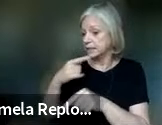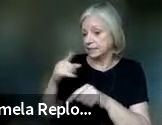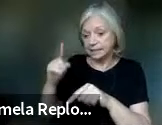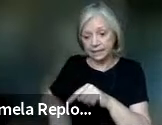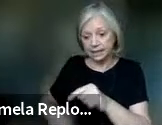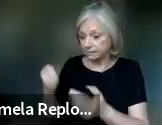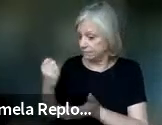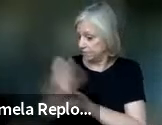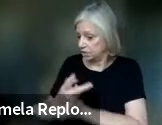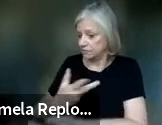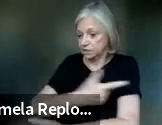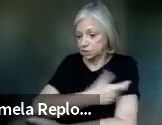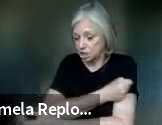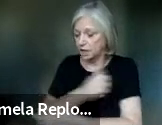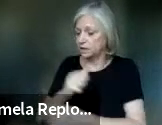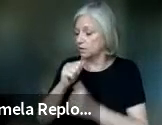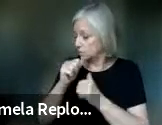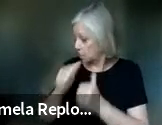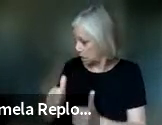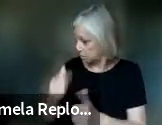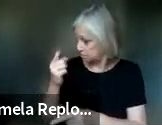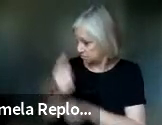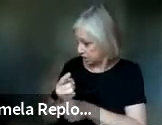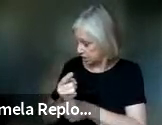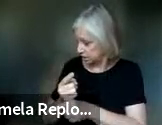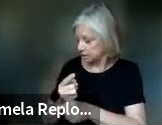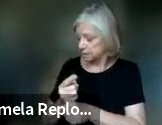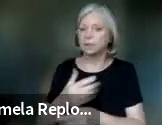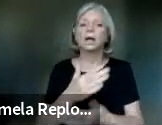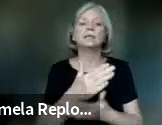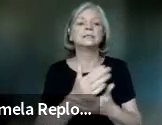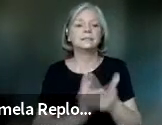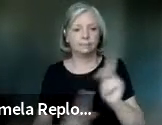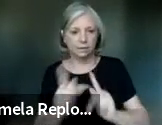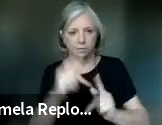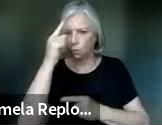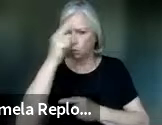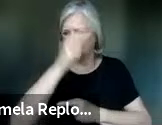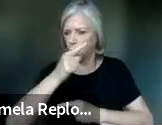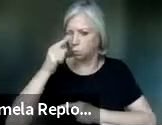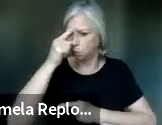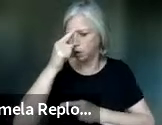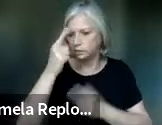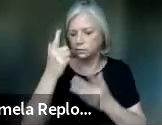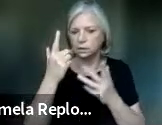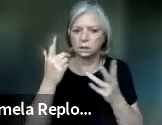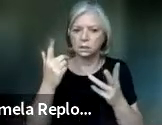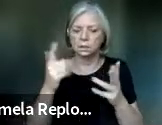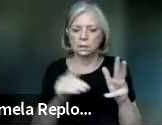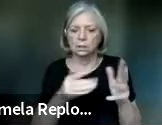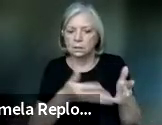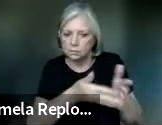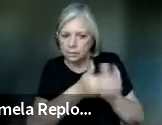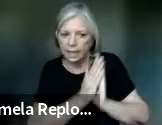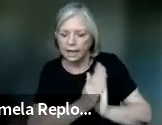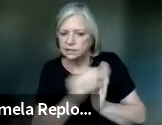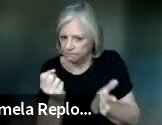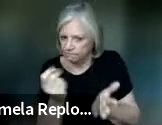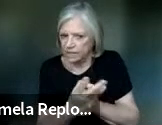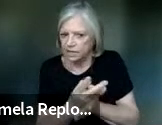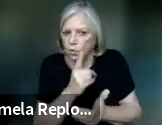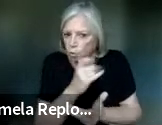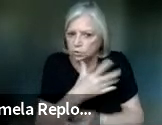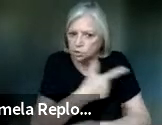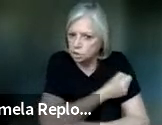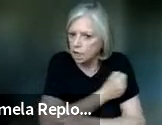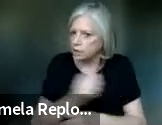correct? So I think folks are wondering kind of this conundrum about they're being asked to validate who's vaccinated